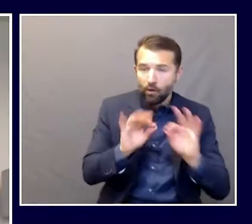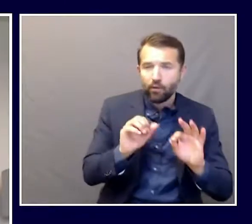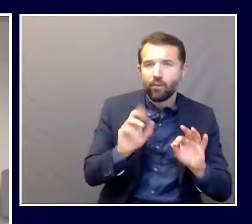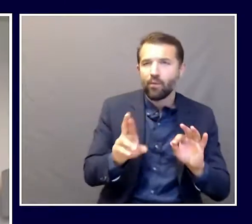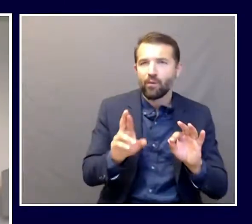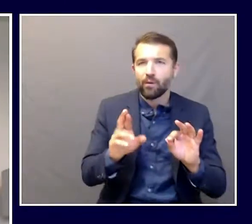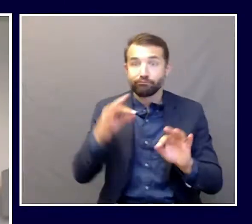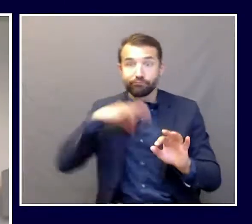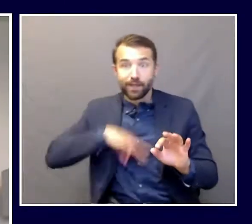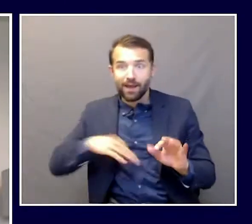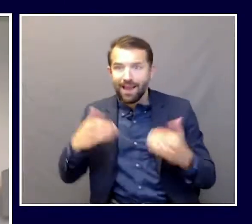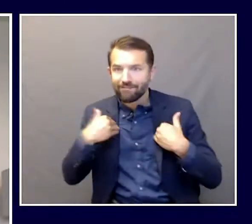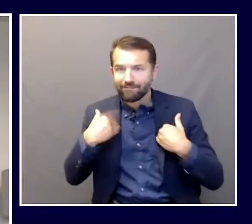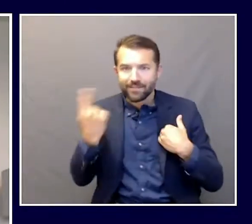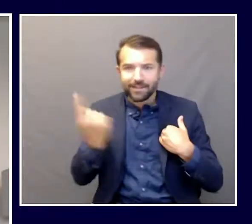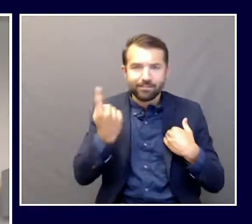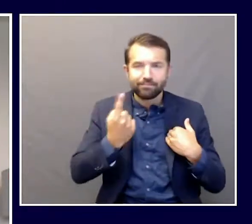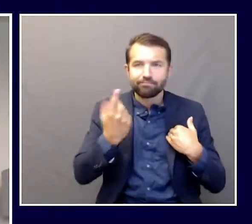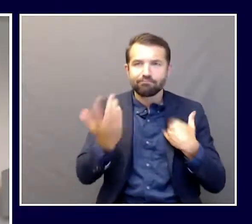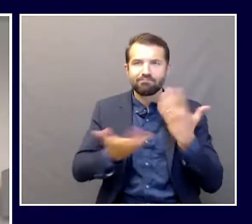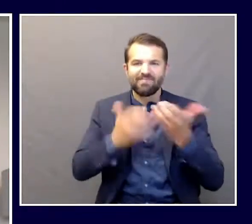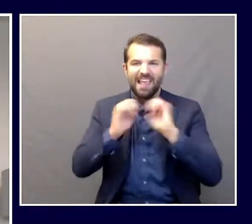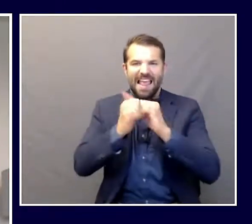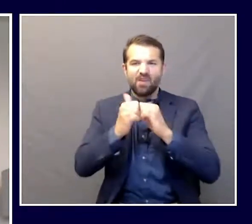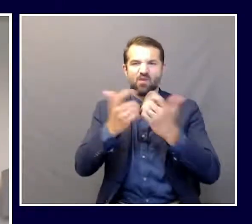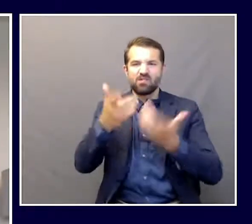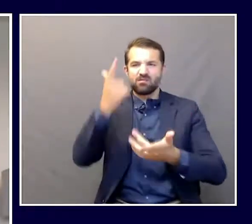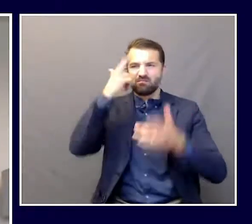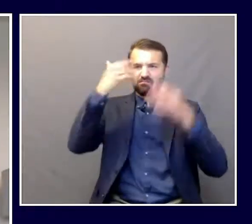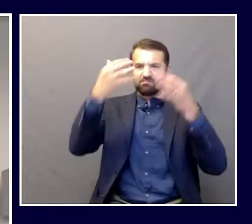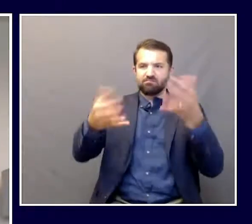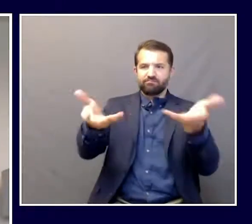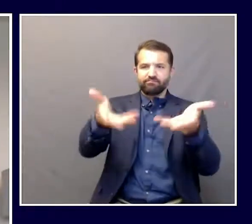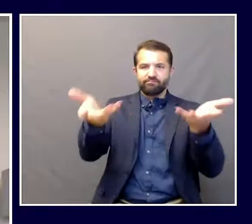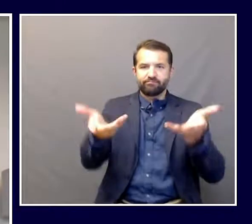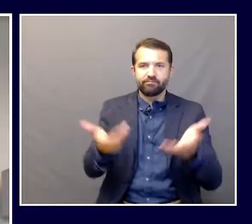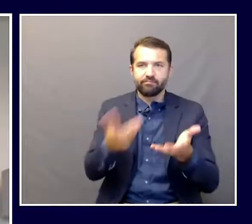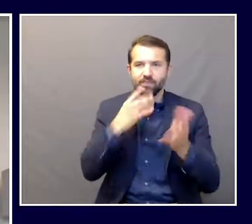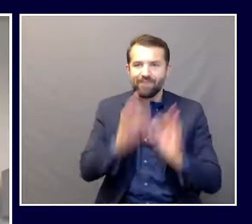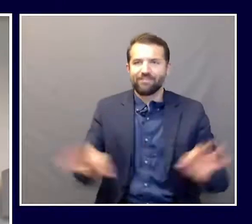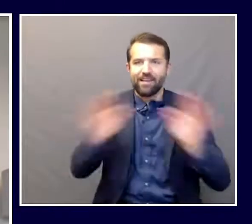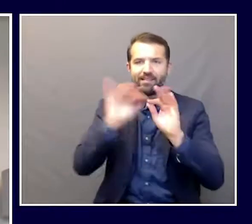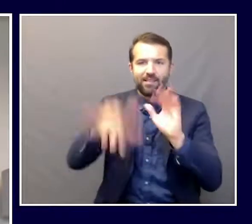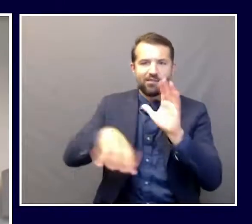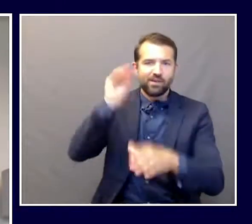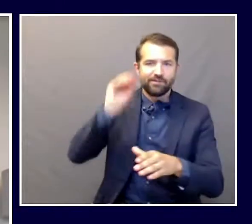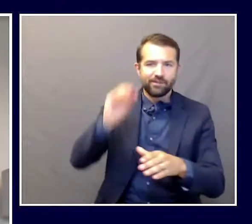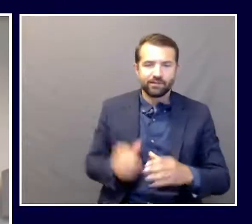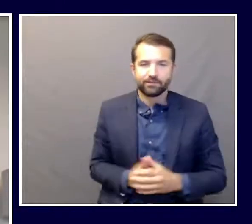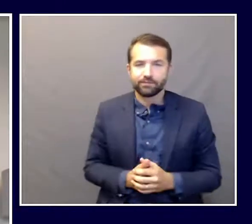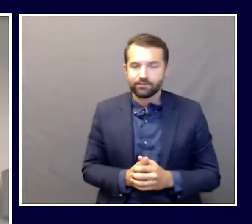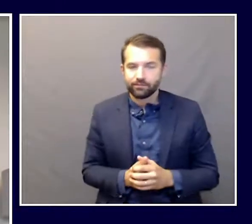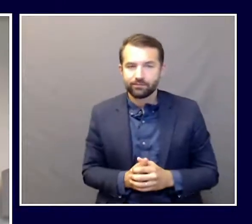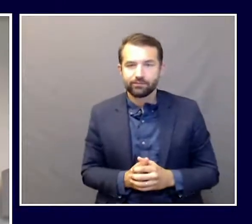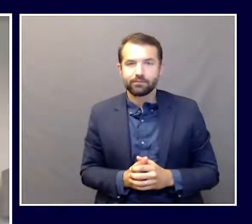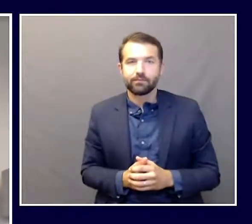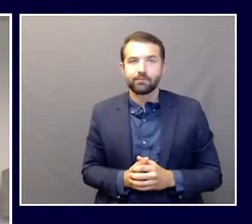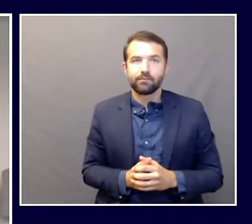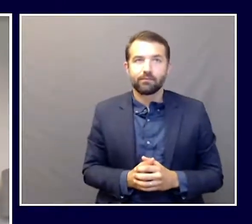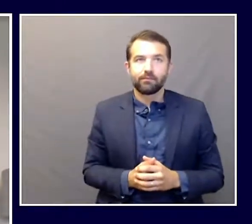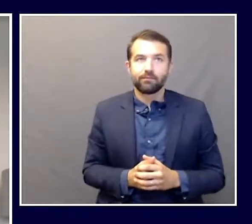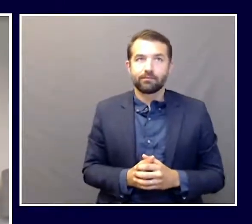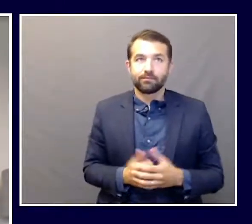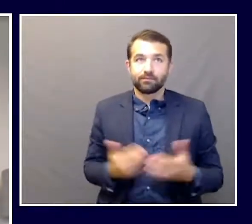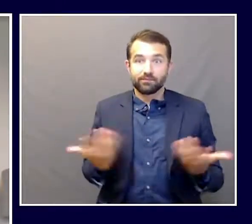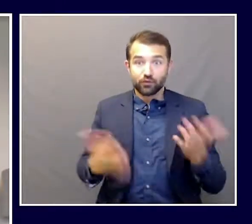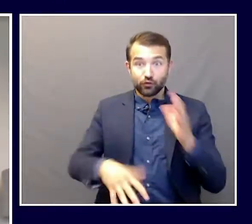that now. And, there are different ways to think about the impact of a sweepstakes. One would